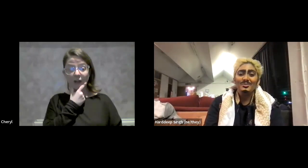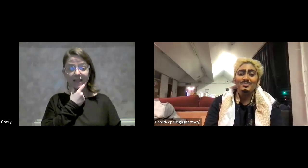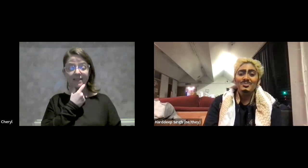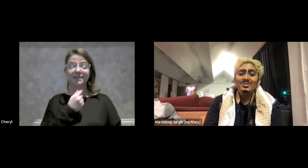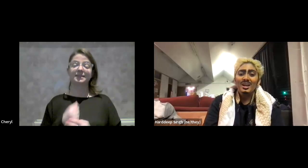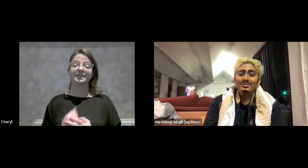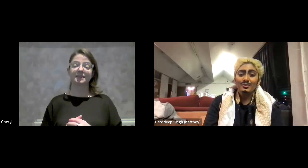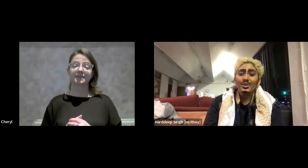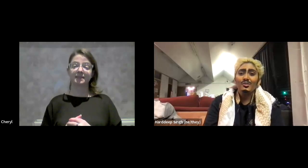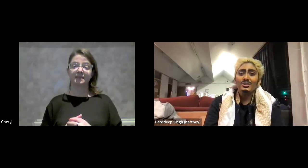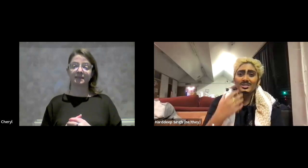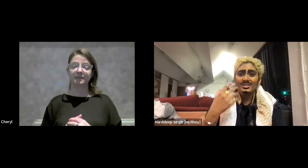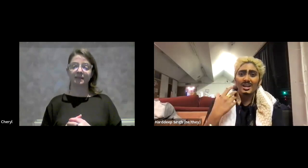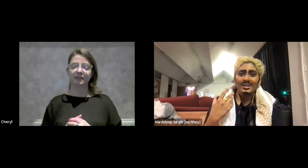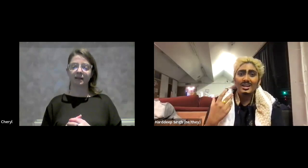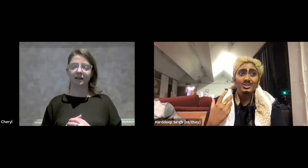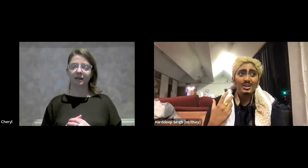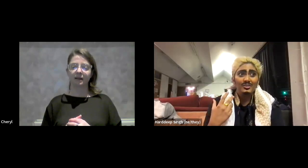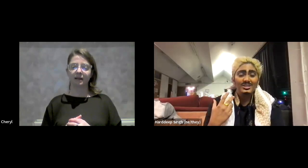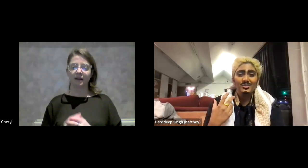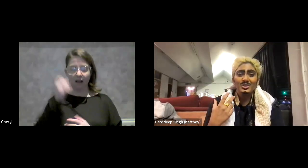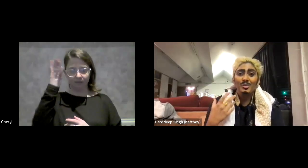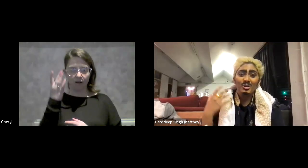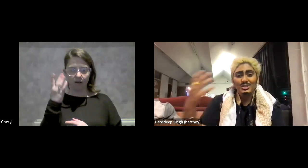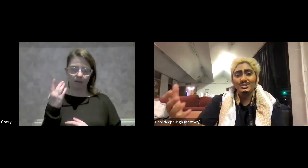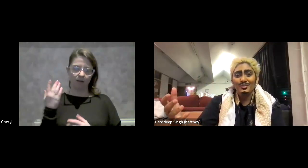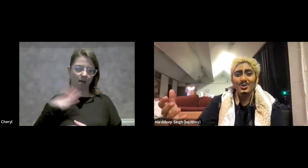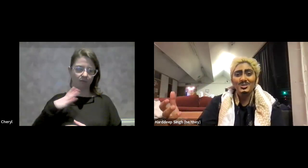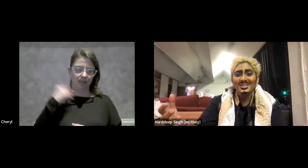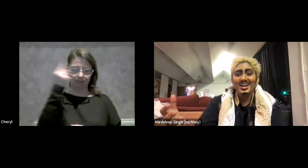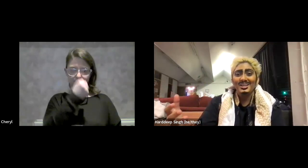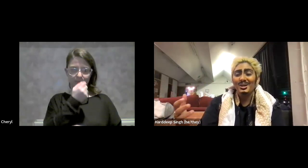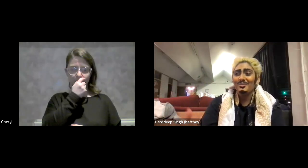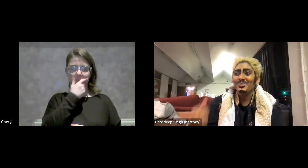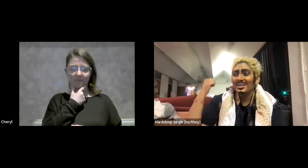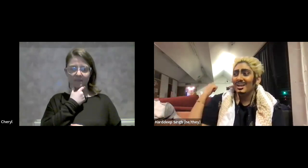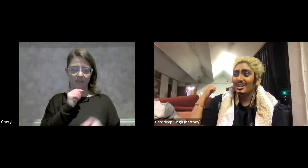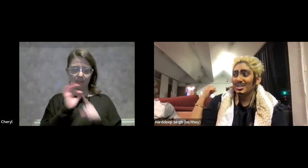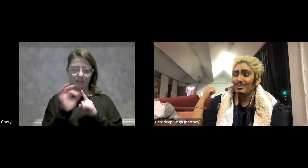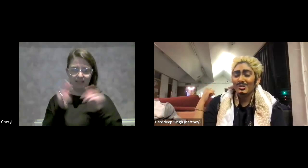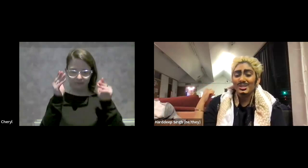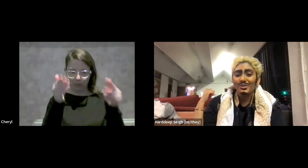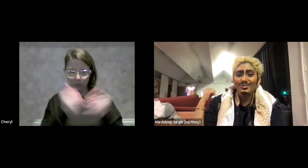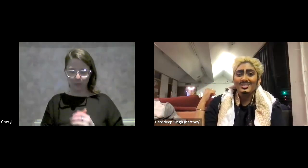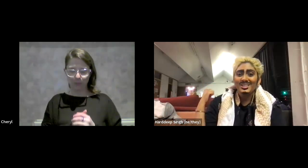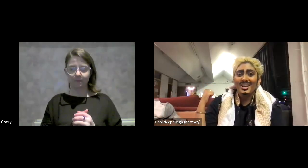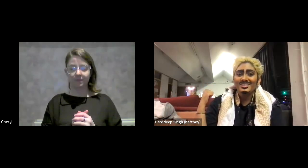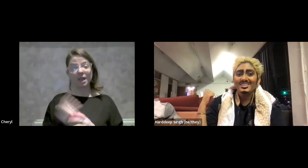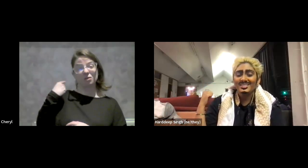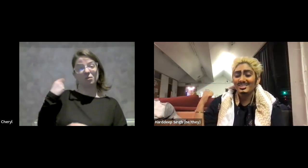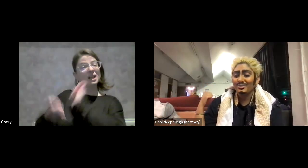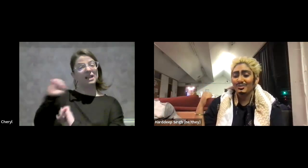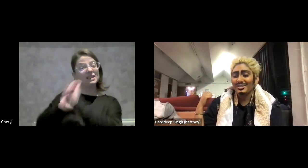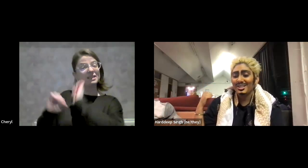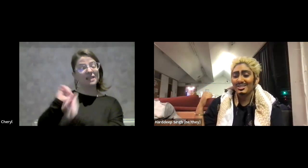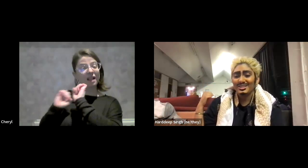that, but I forgot, for instance, that I had a drag face on, which I put on just for y'all tonight. I just came from a self-defense class,